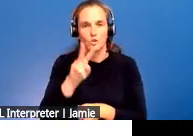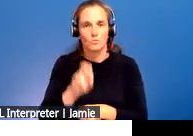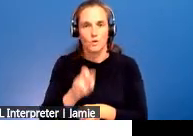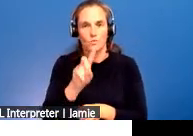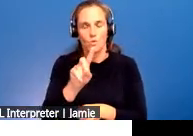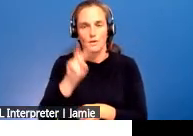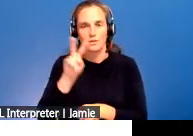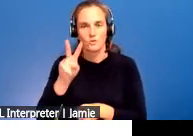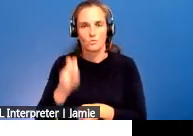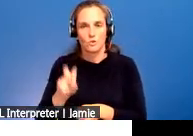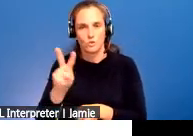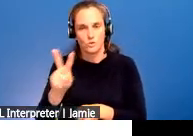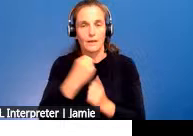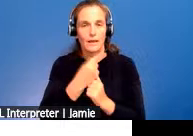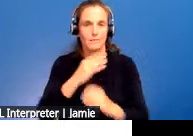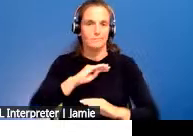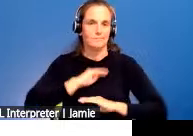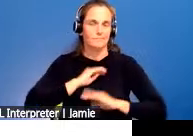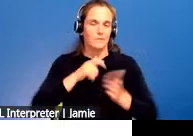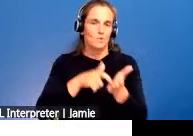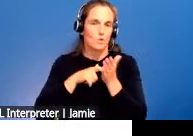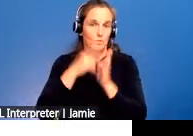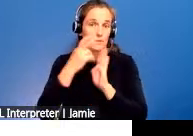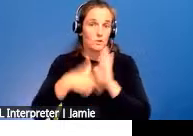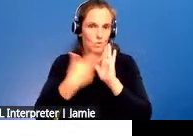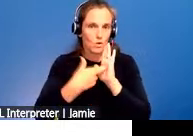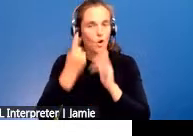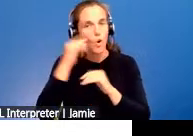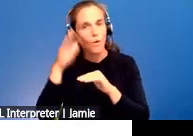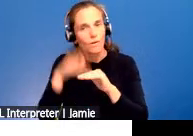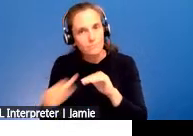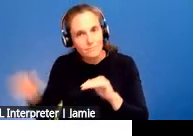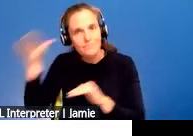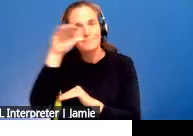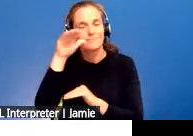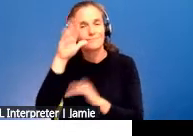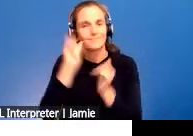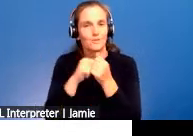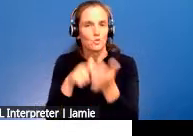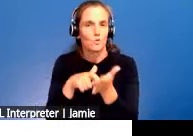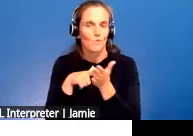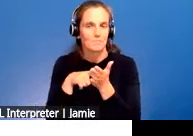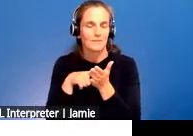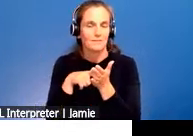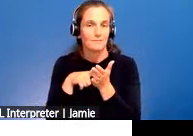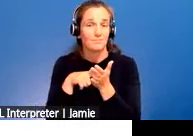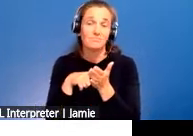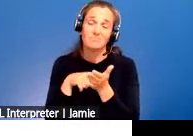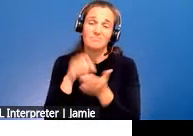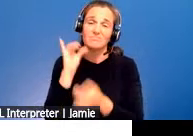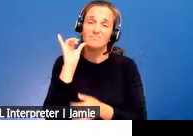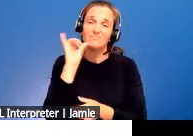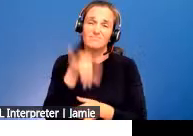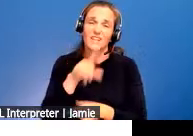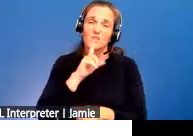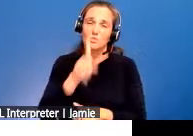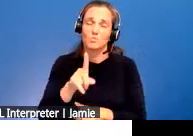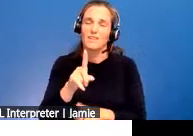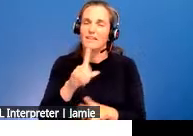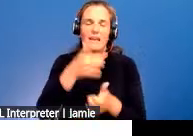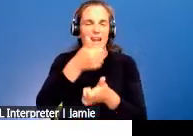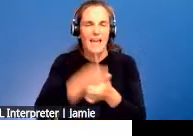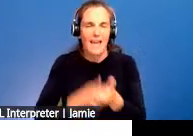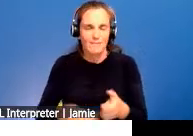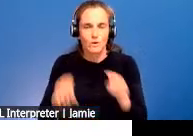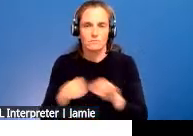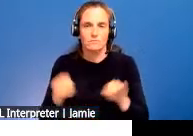the requirements of the rule or exceeding the requirements. And that is really at every stage of development. When